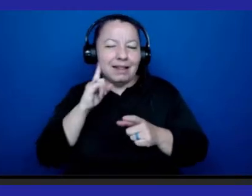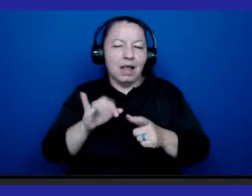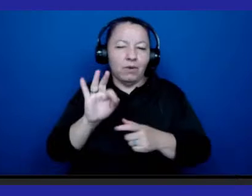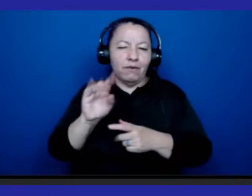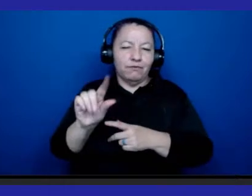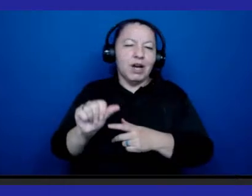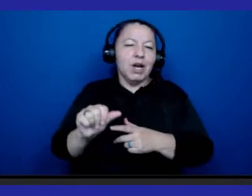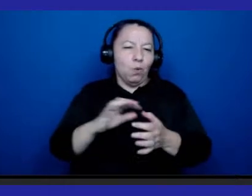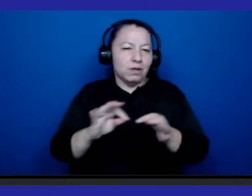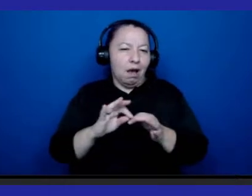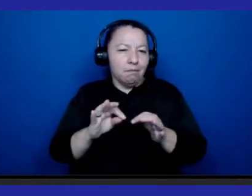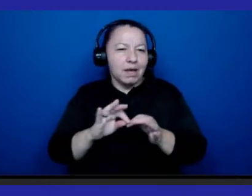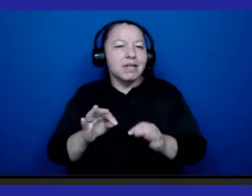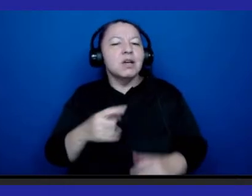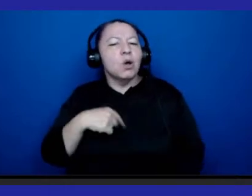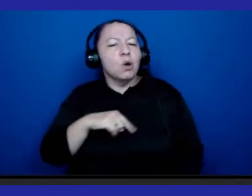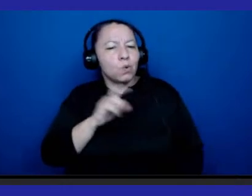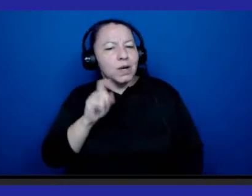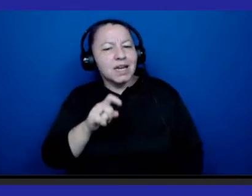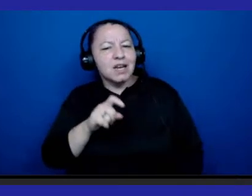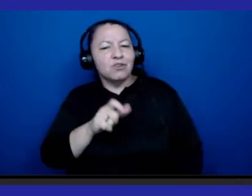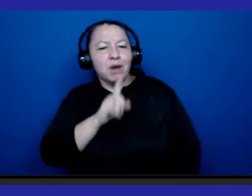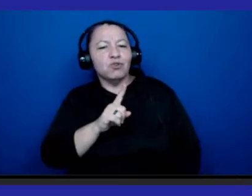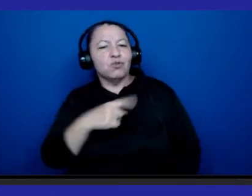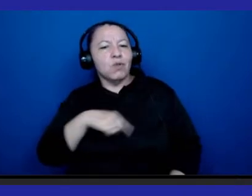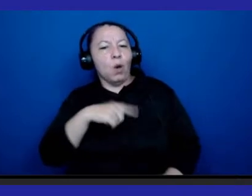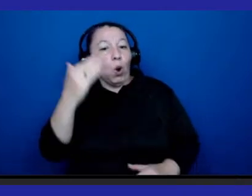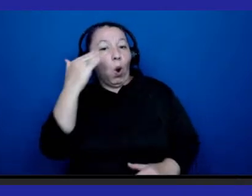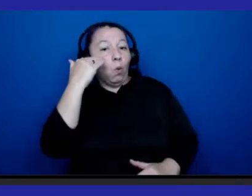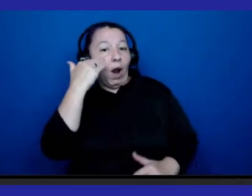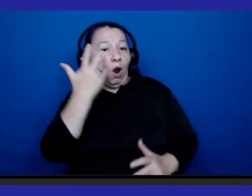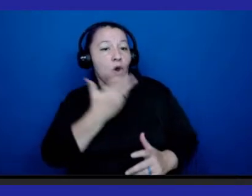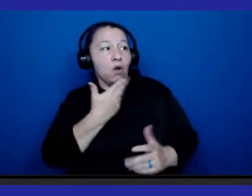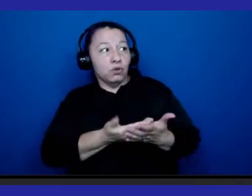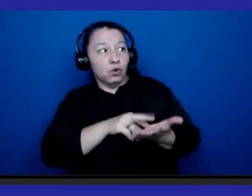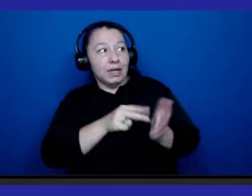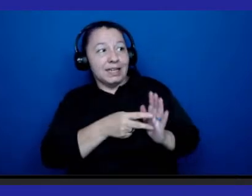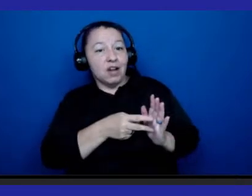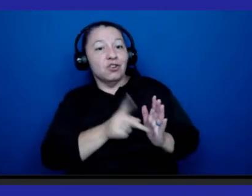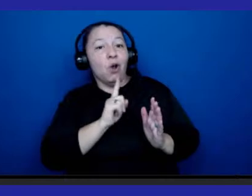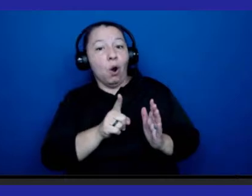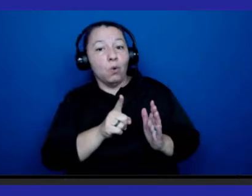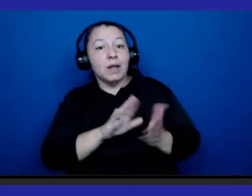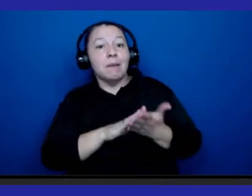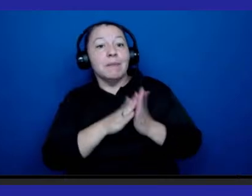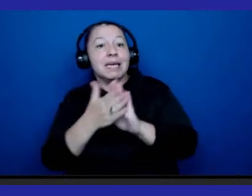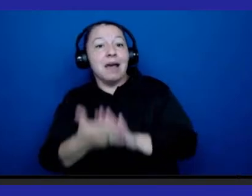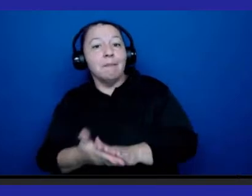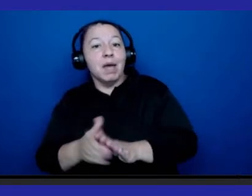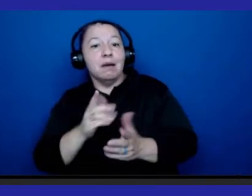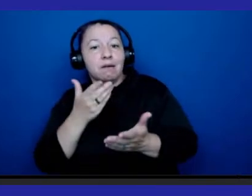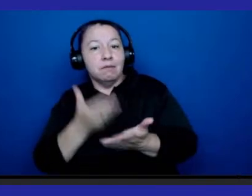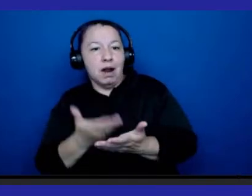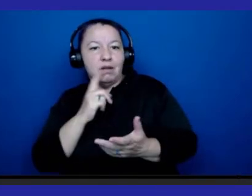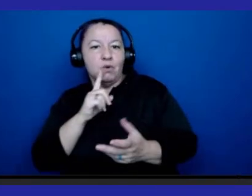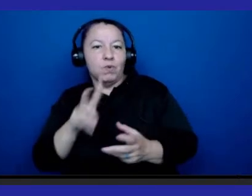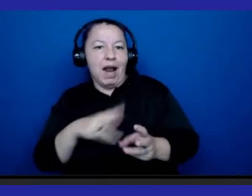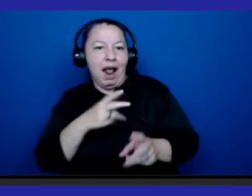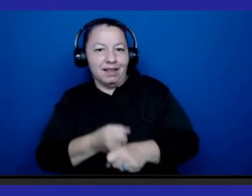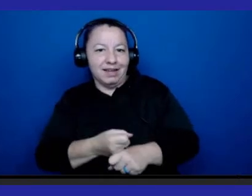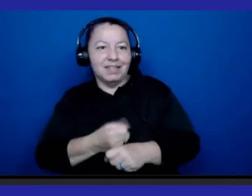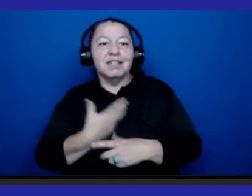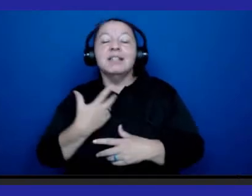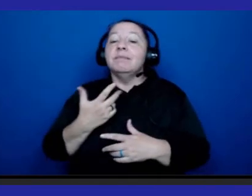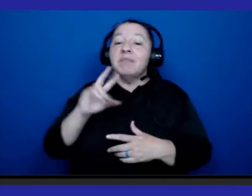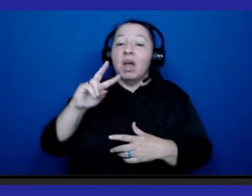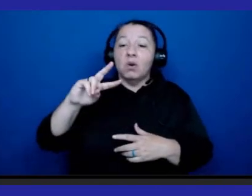keep kind of informed of how those good intentions are realized. And the second is, and I know that